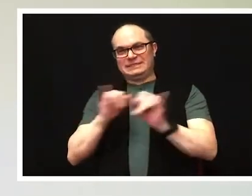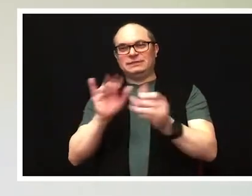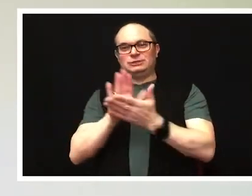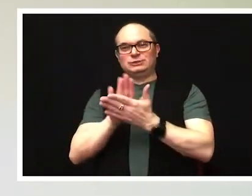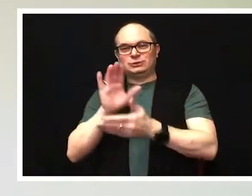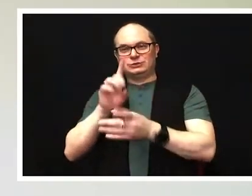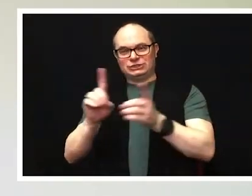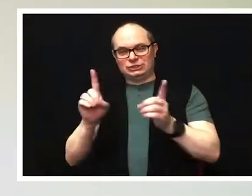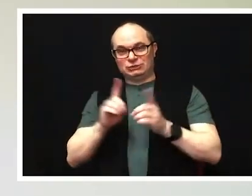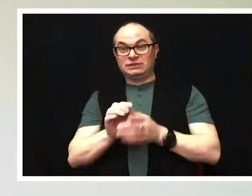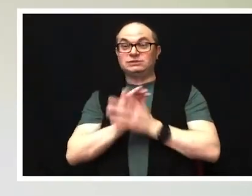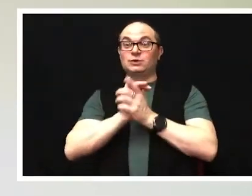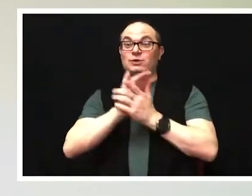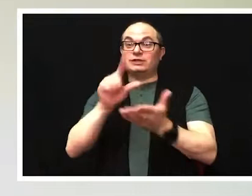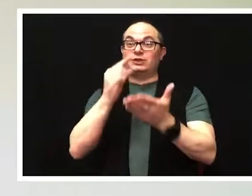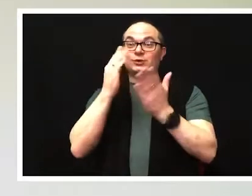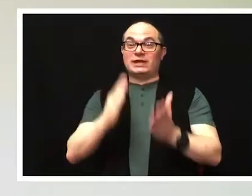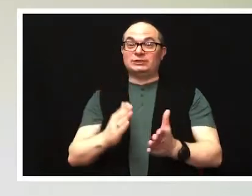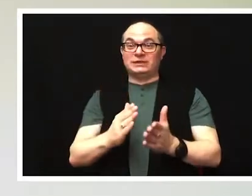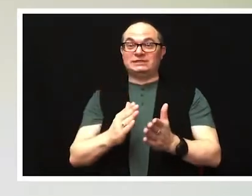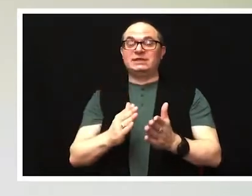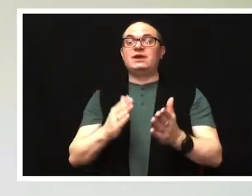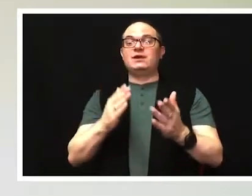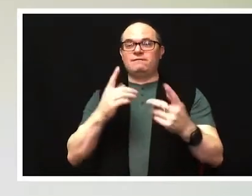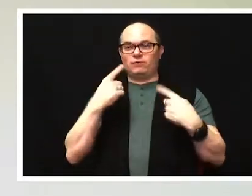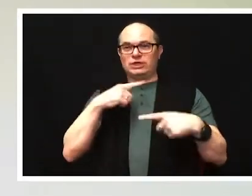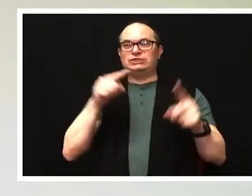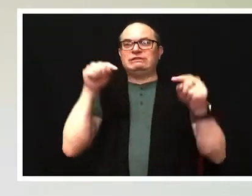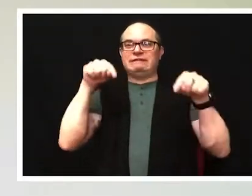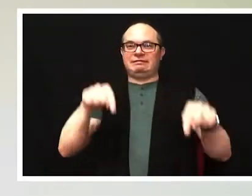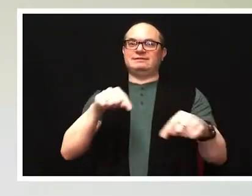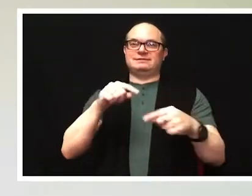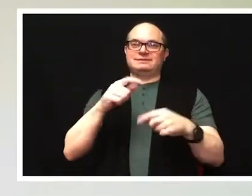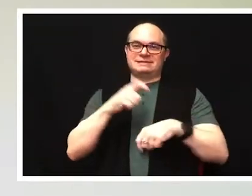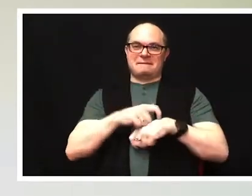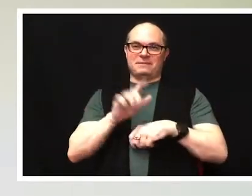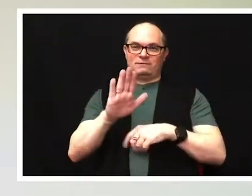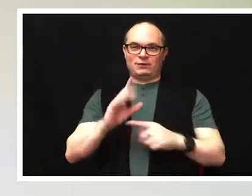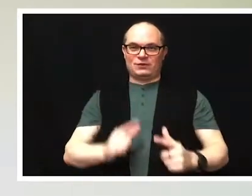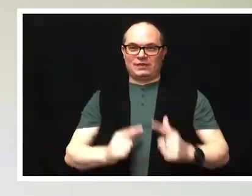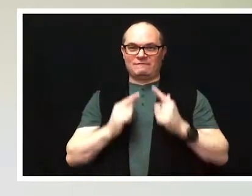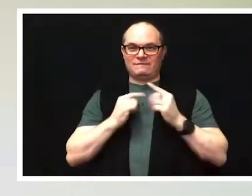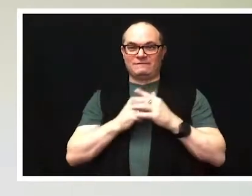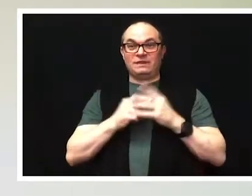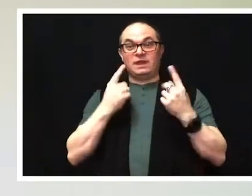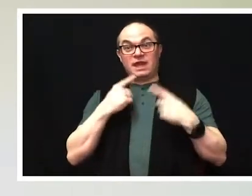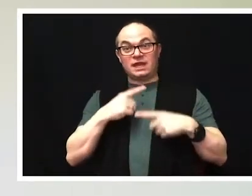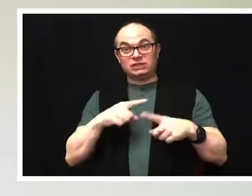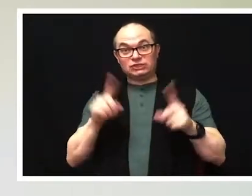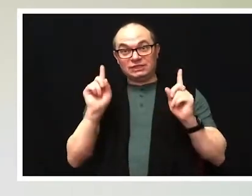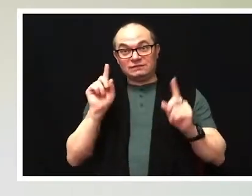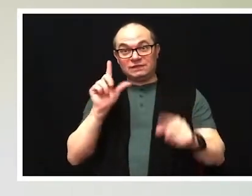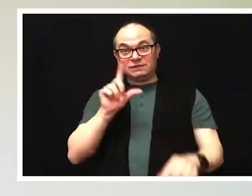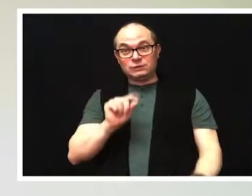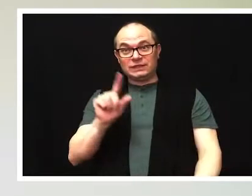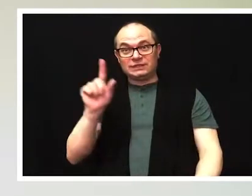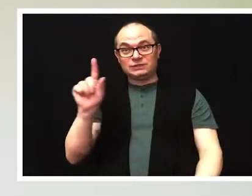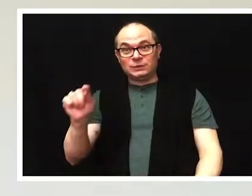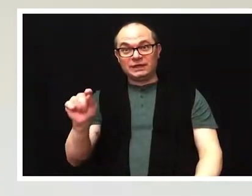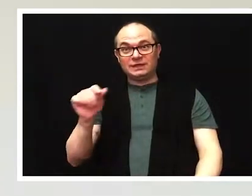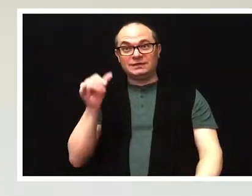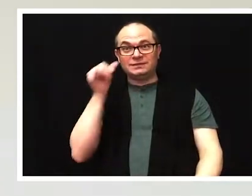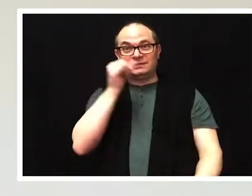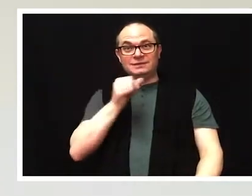Congratulations, graduates, for reaching such a significant milestone in life. And to reach it in the year